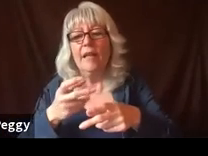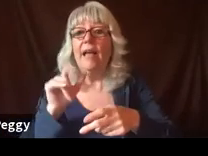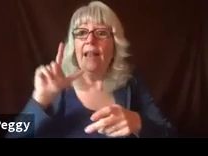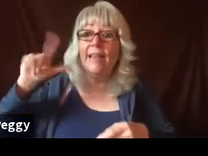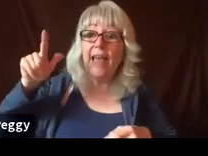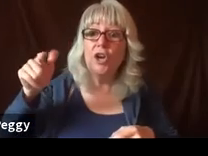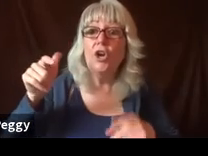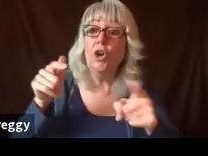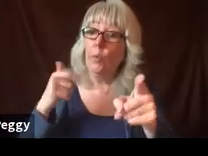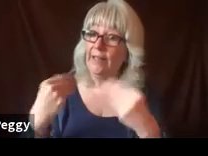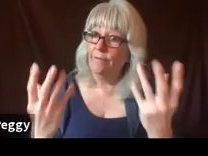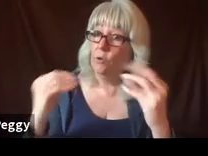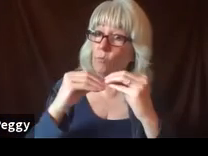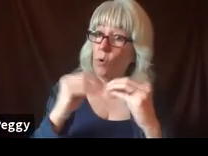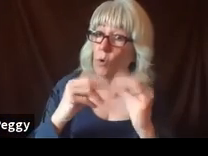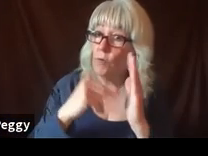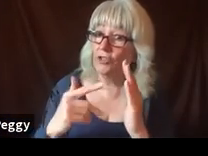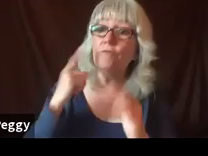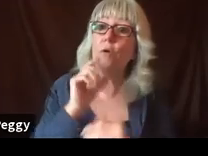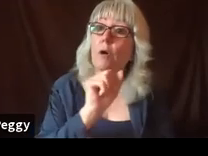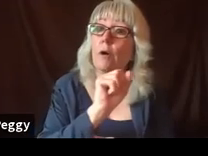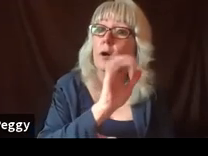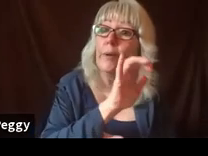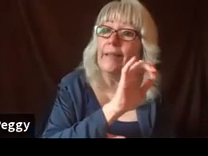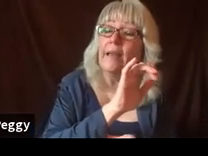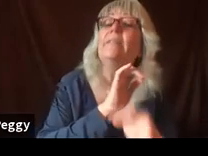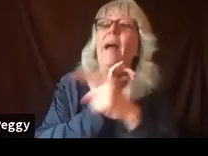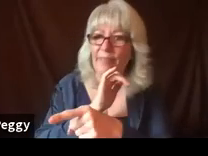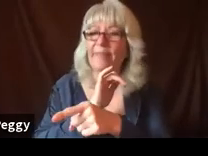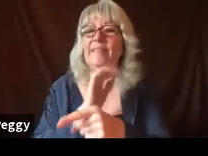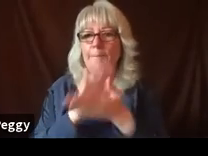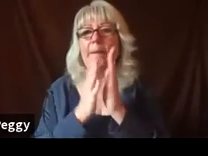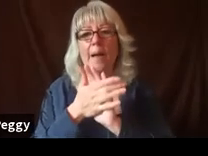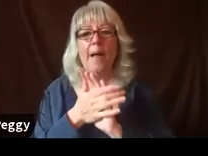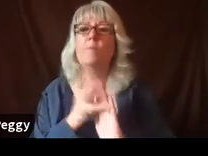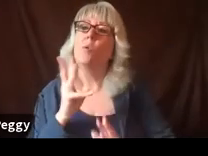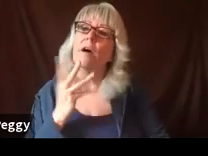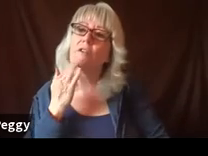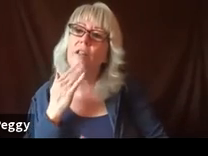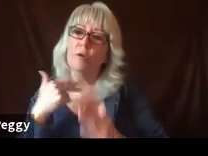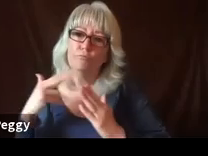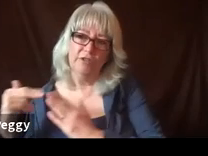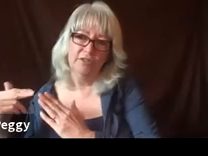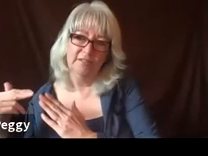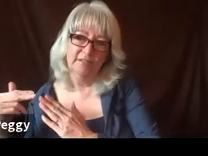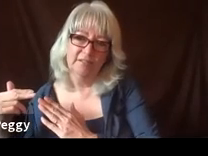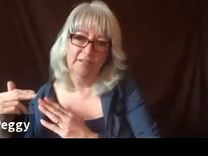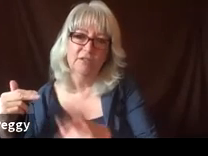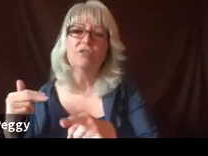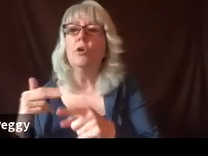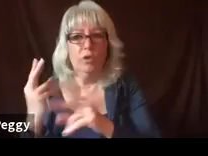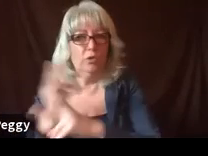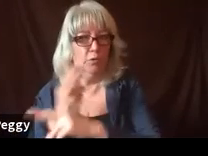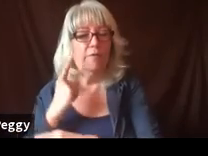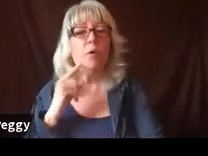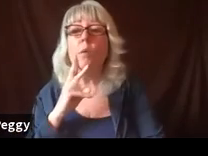more brushes, they'll be for acrylic paint, and then these will become your watercolor brushes, and you will just keep using them